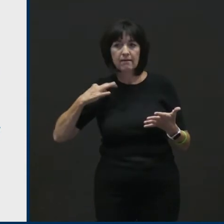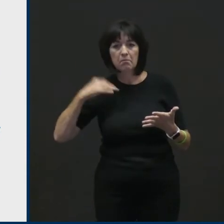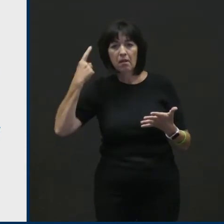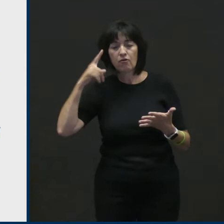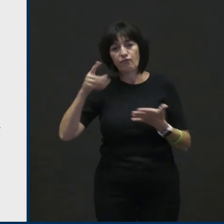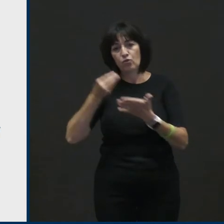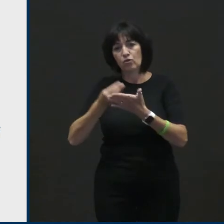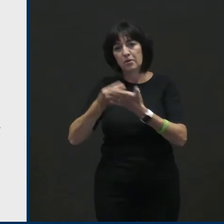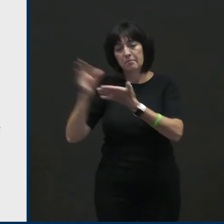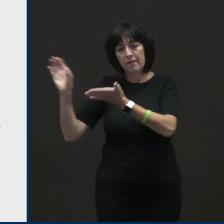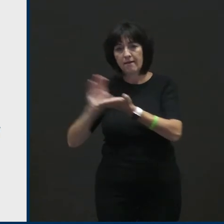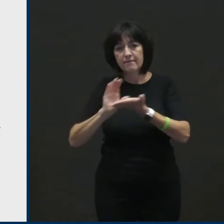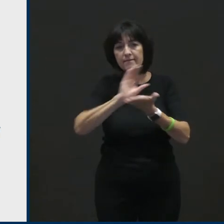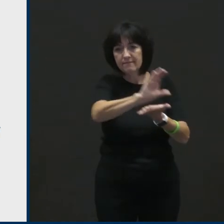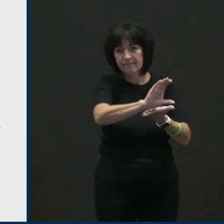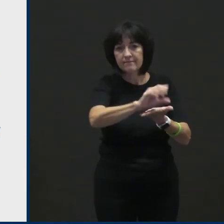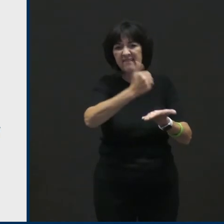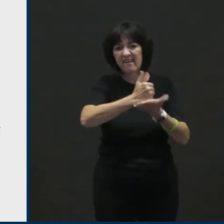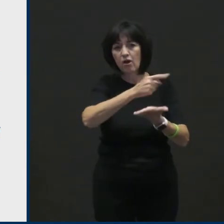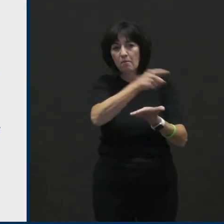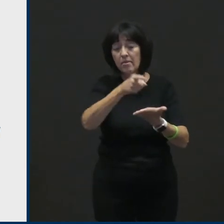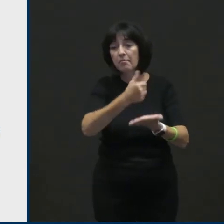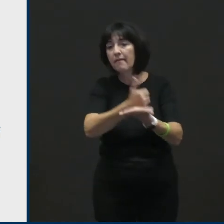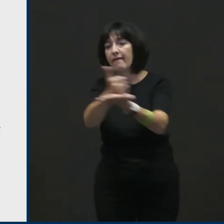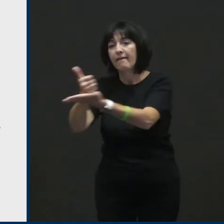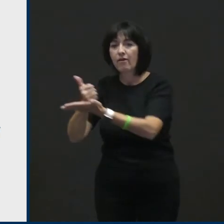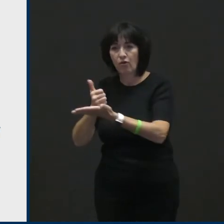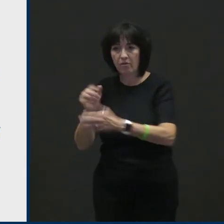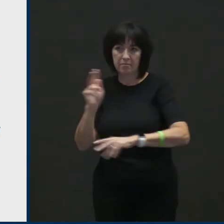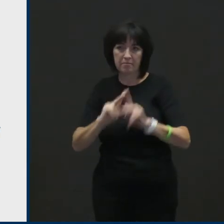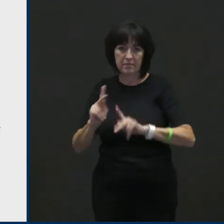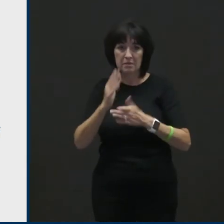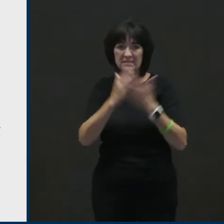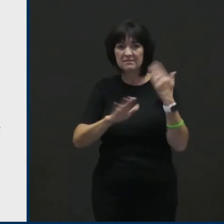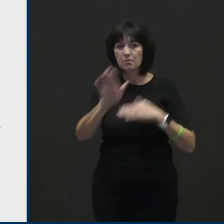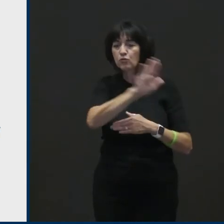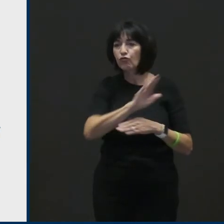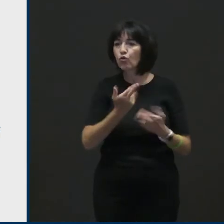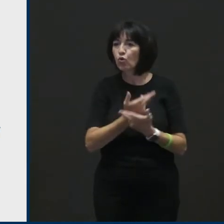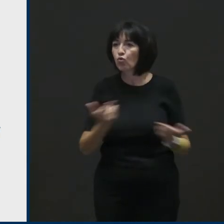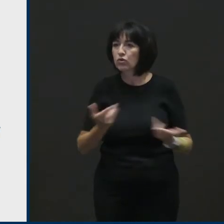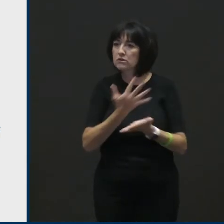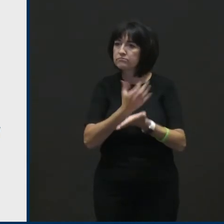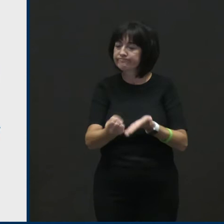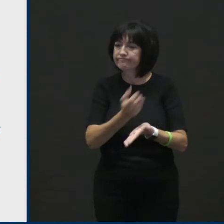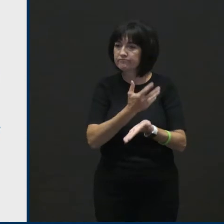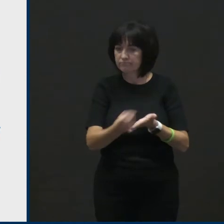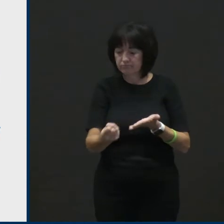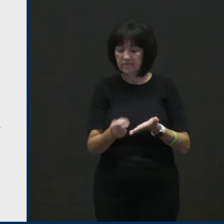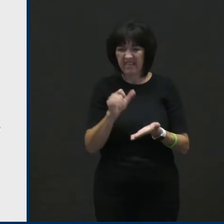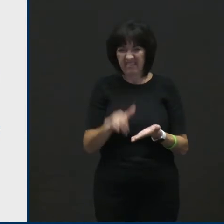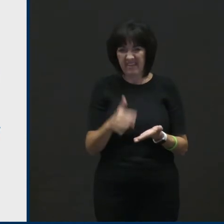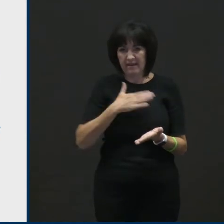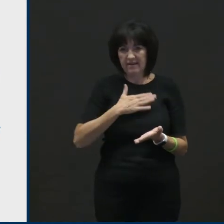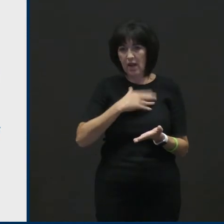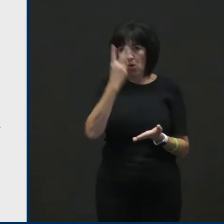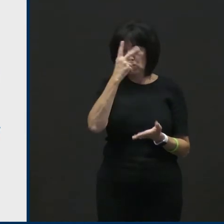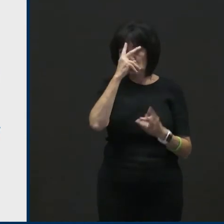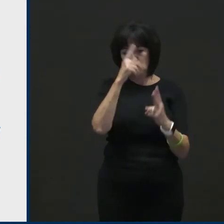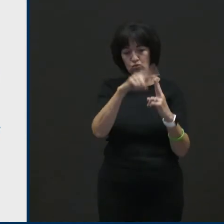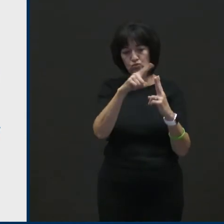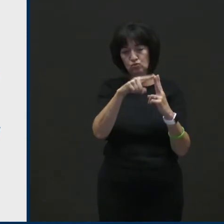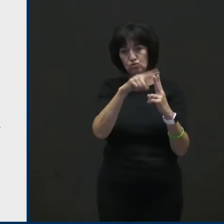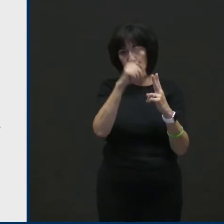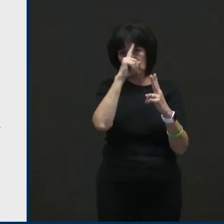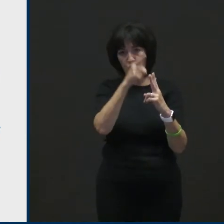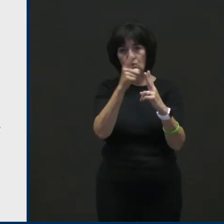So we are finalizing this right now. We'll have these 2 programs out. Our goal is to have something out by the end of the business day tomorrow